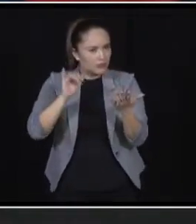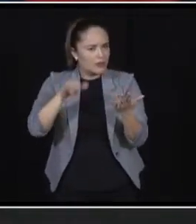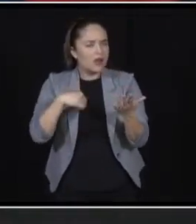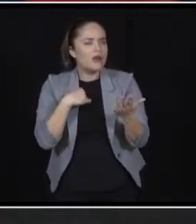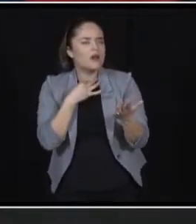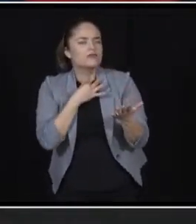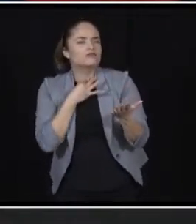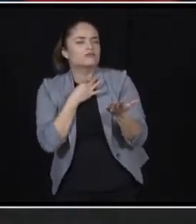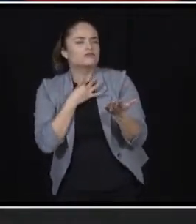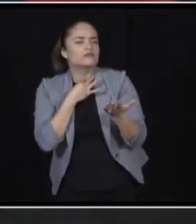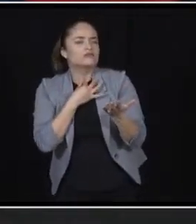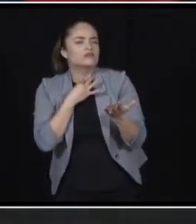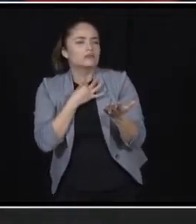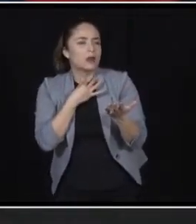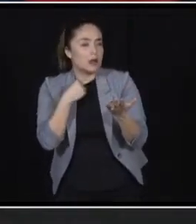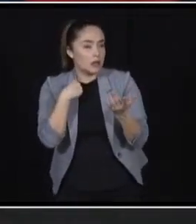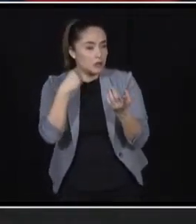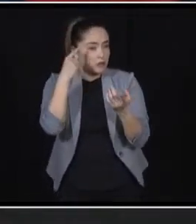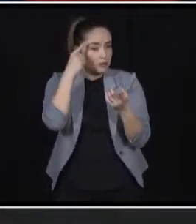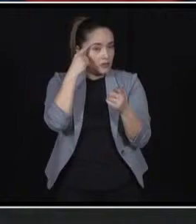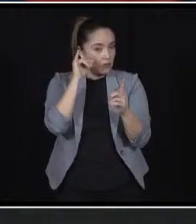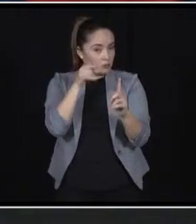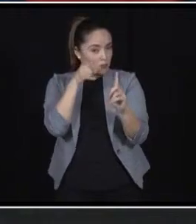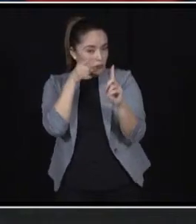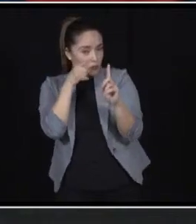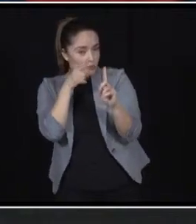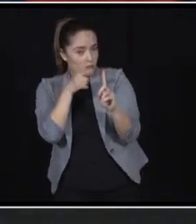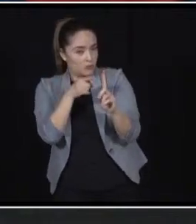that the goal eventually with herd